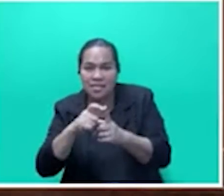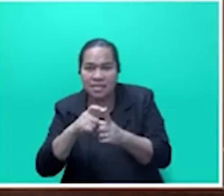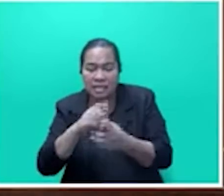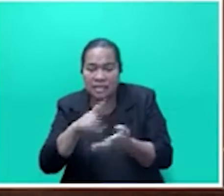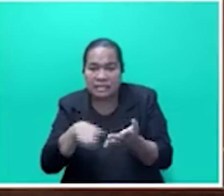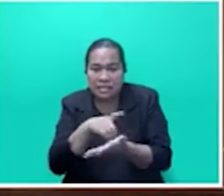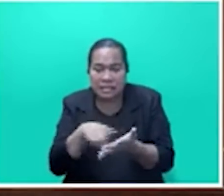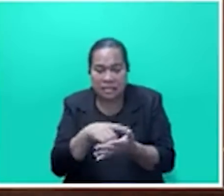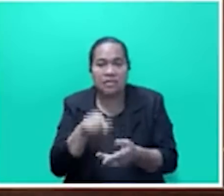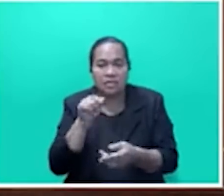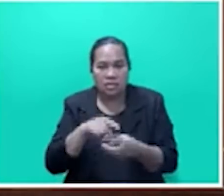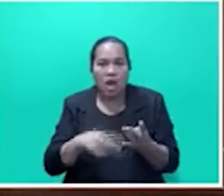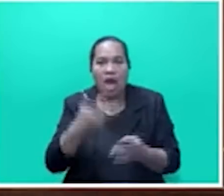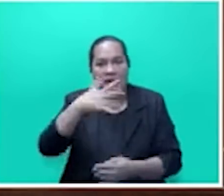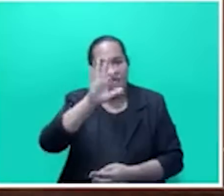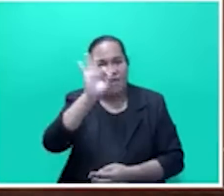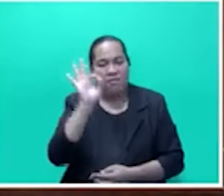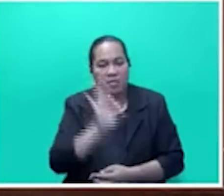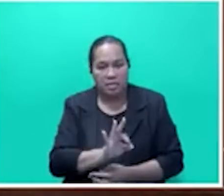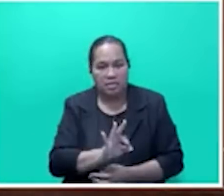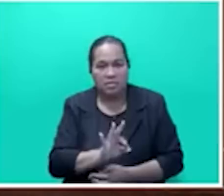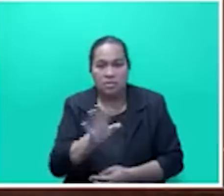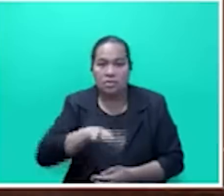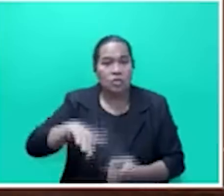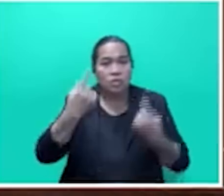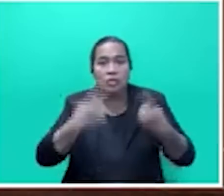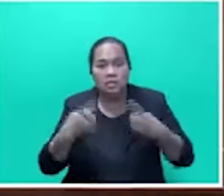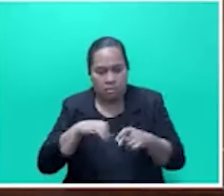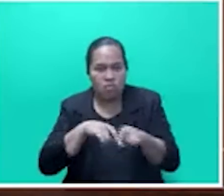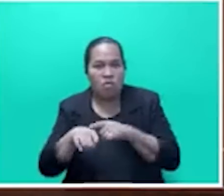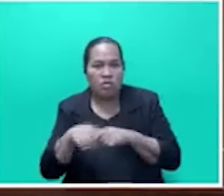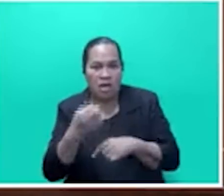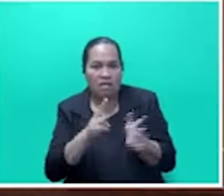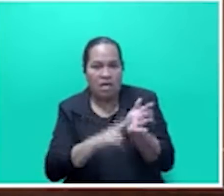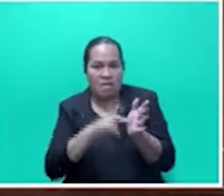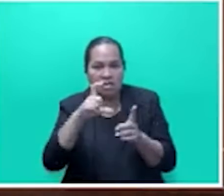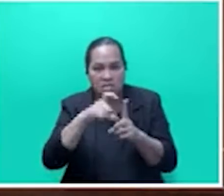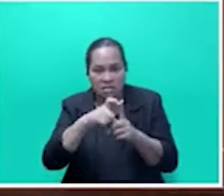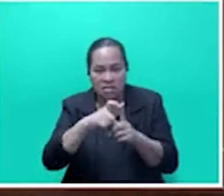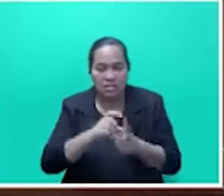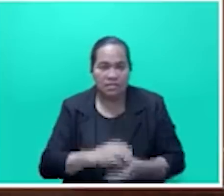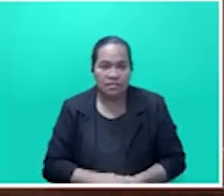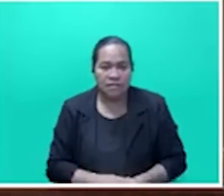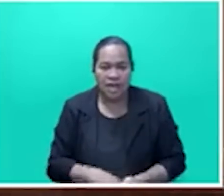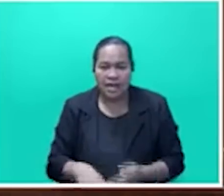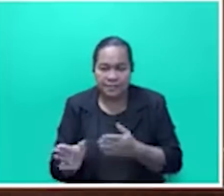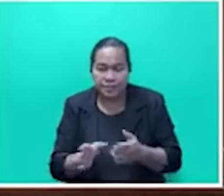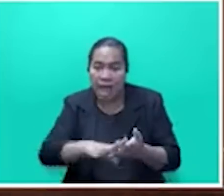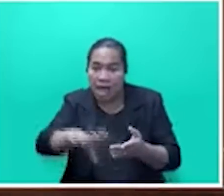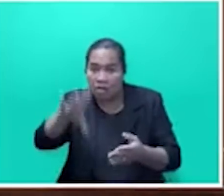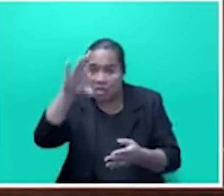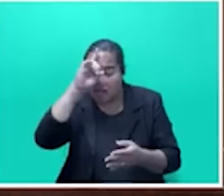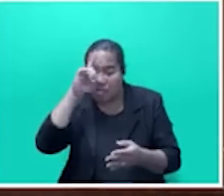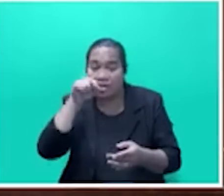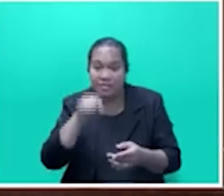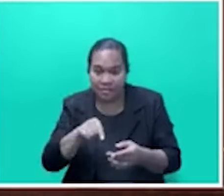ailments account for 85% of all the deaths in Fiji. The education system will be